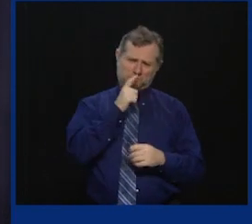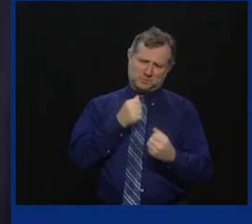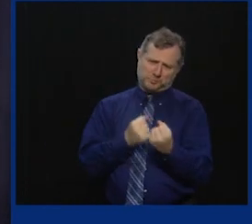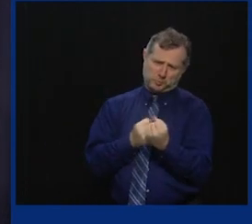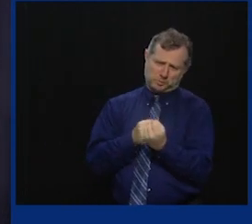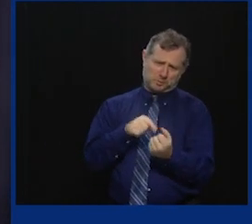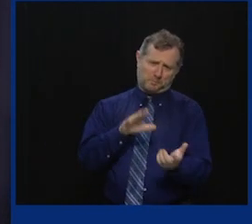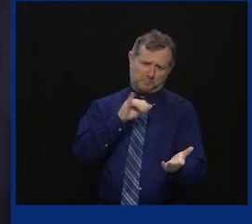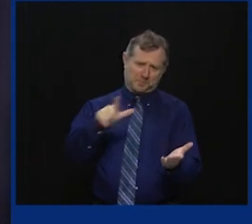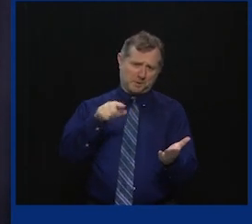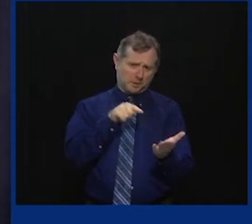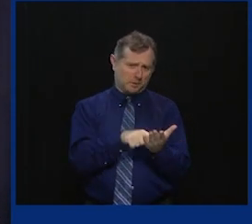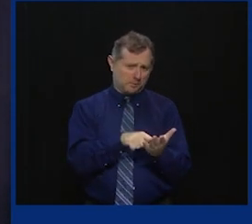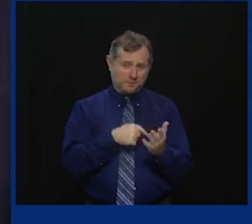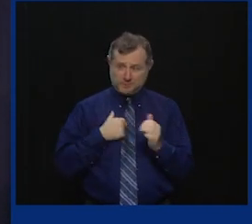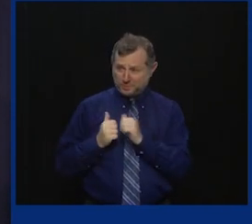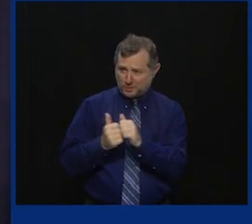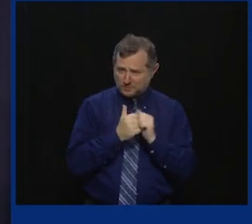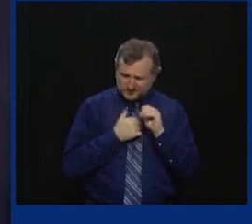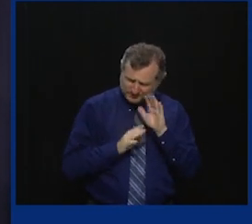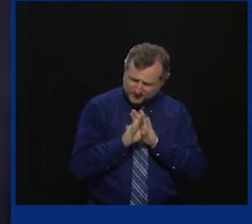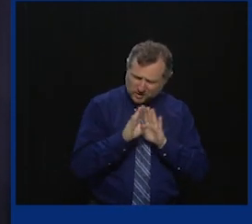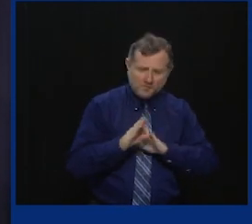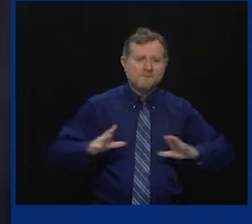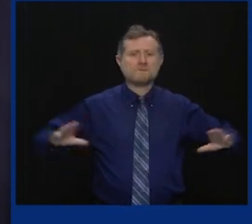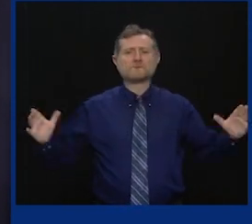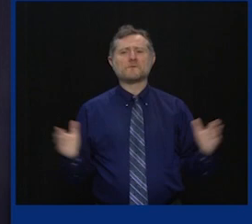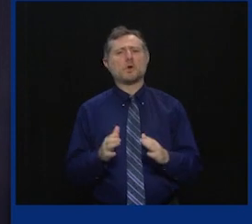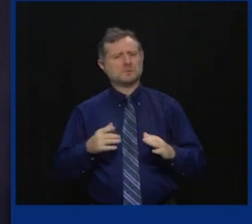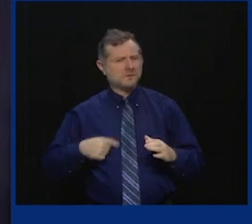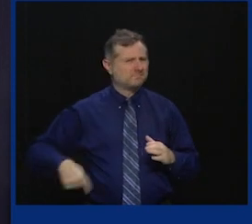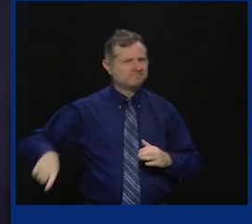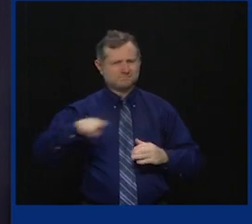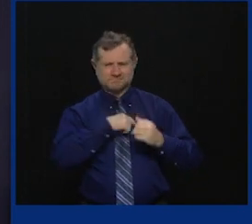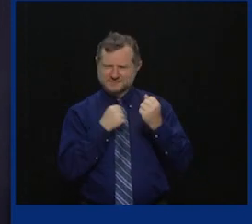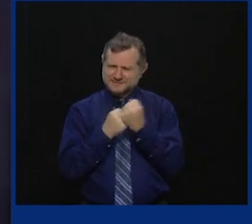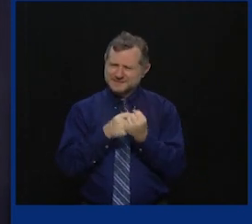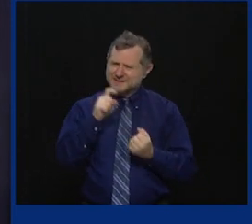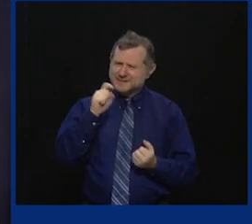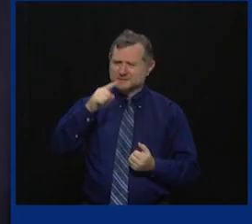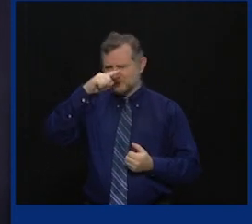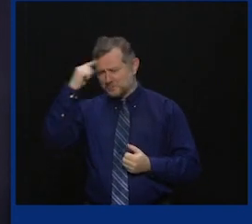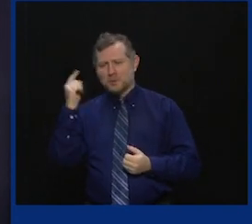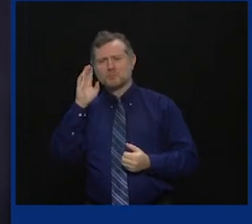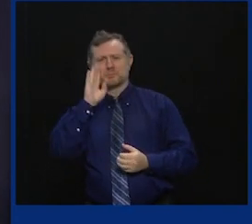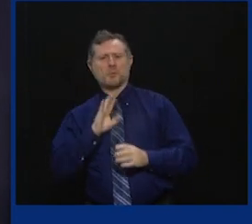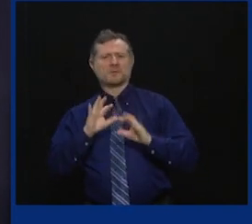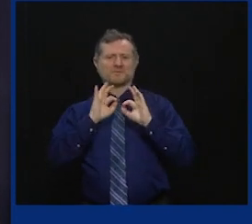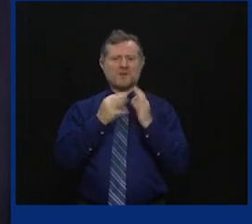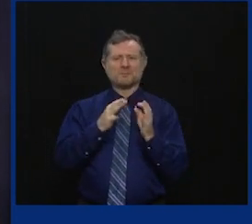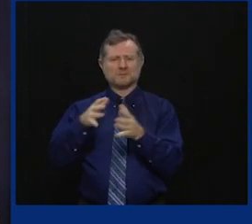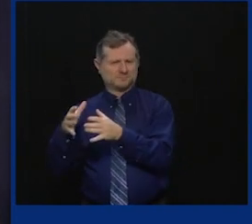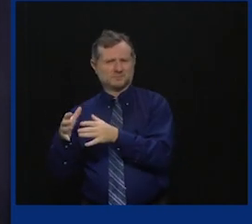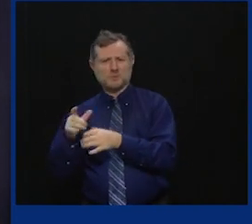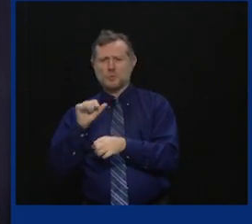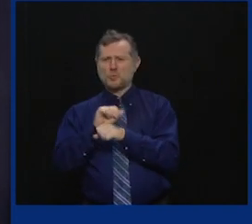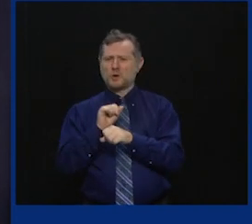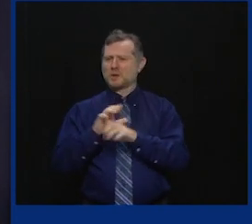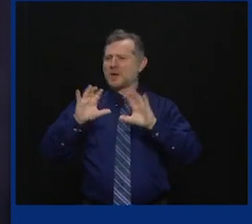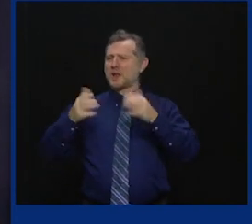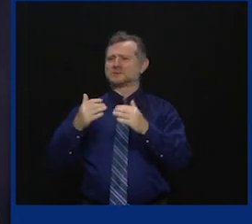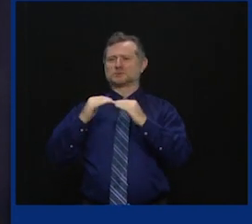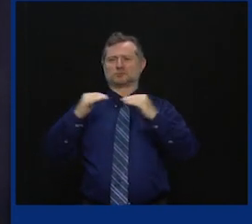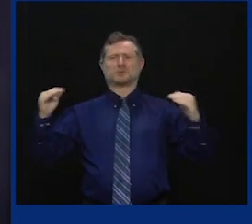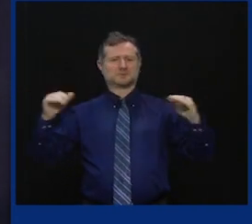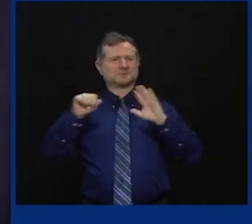that highlighted the needs of Black and brown families and working class communities across the state. It's been a pleasure to work with